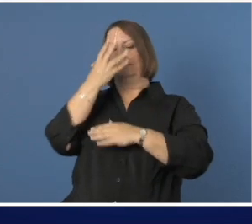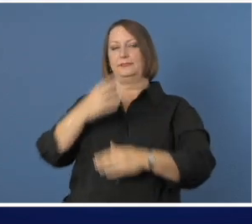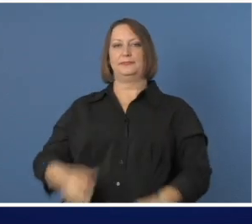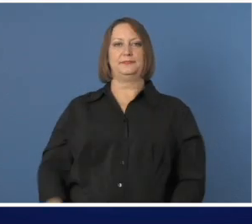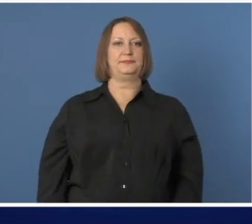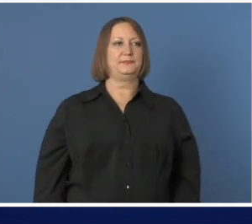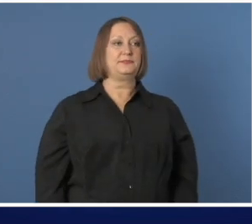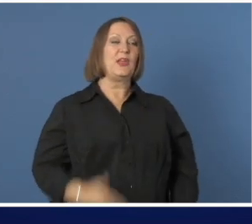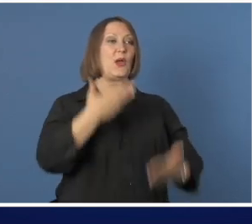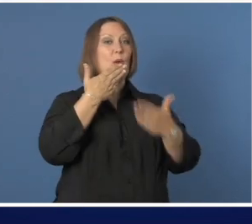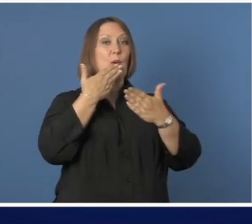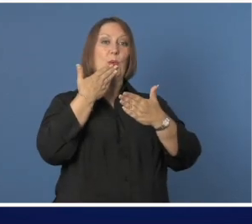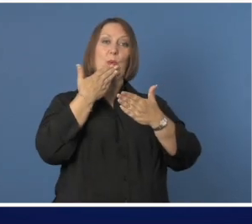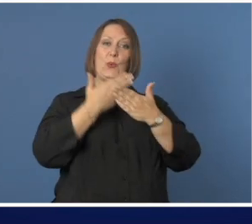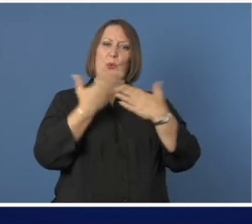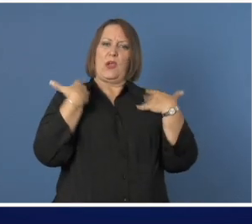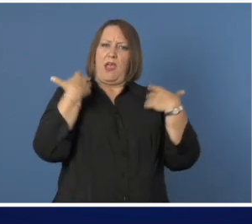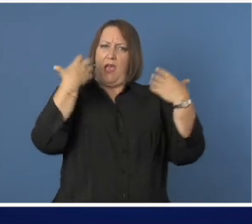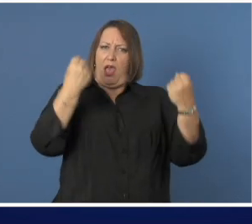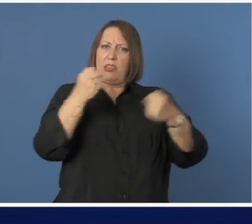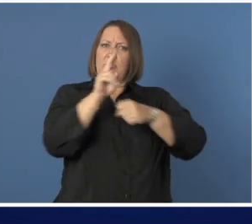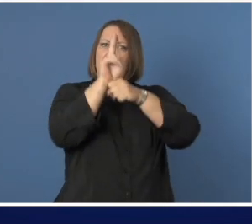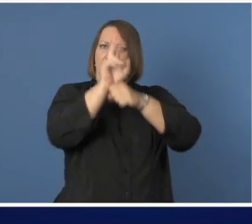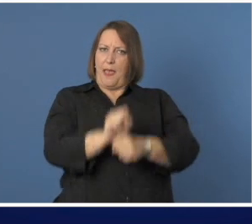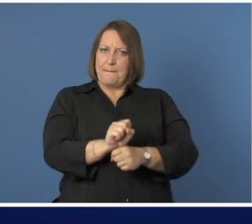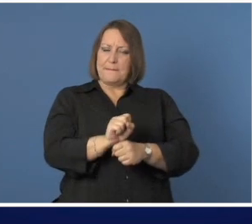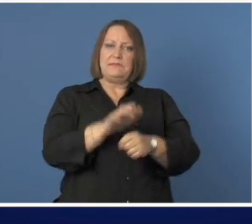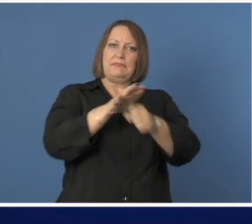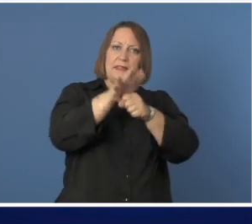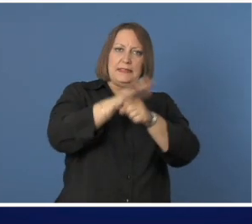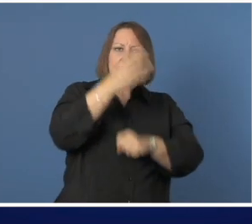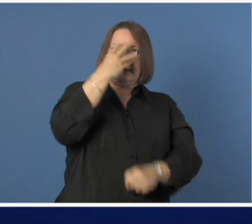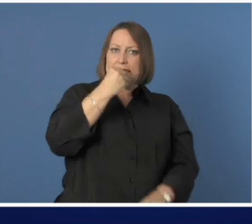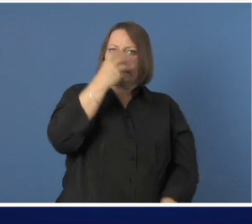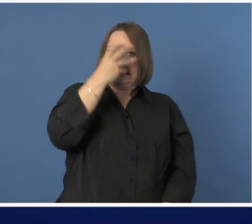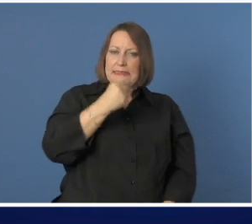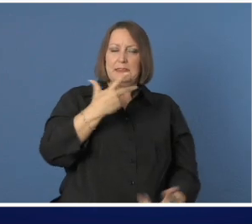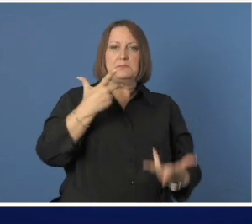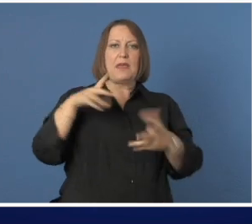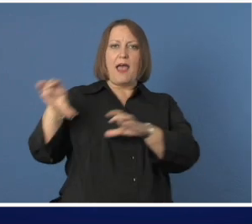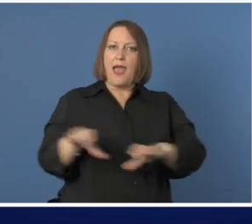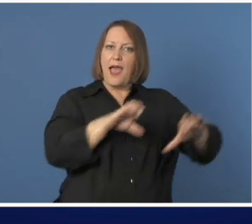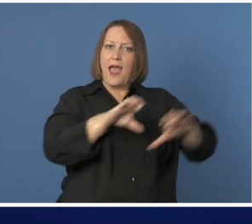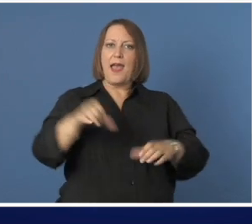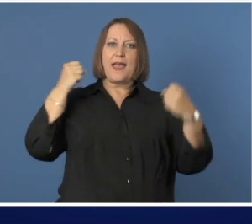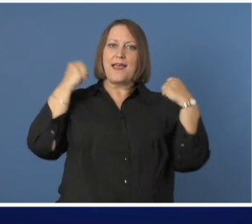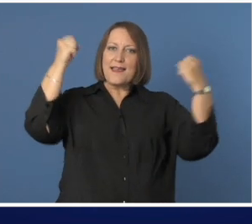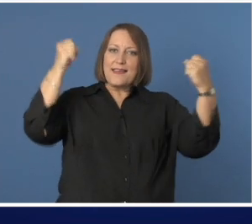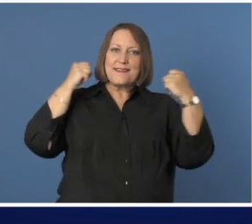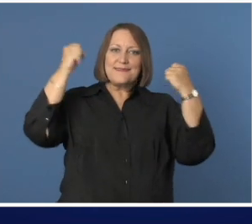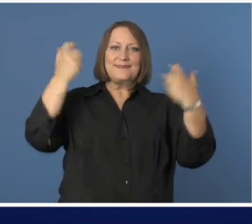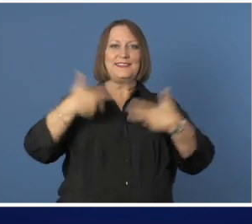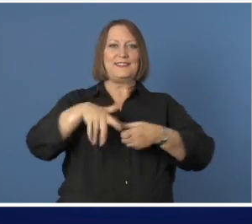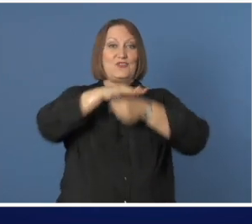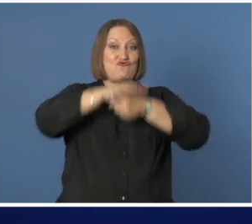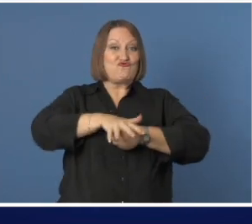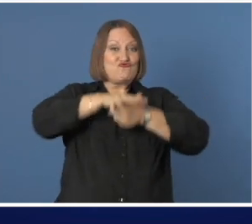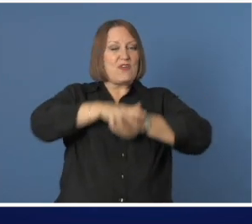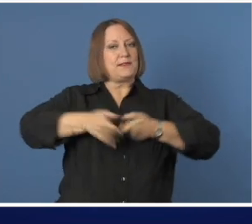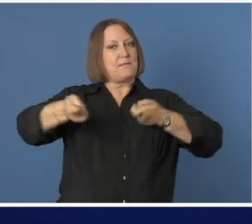practice other good health habits get plenty of sleep be physically